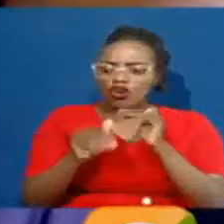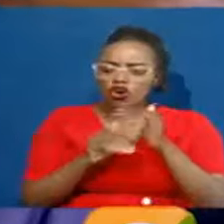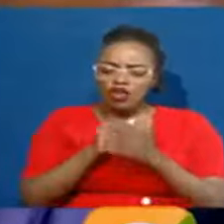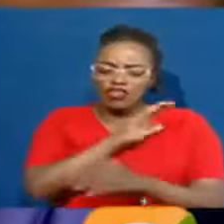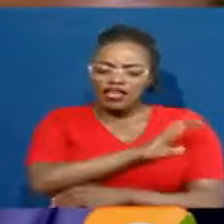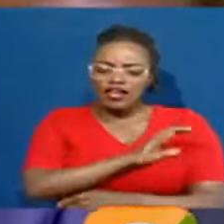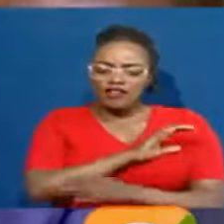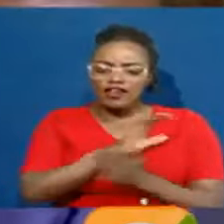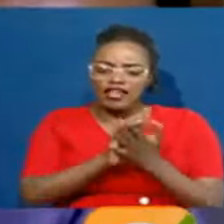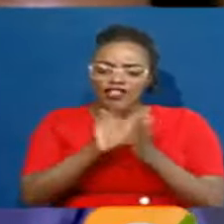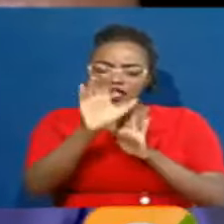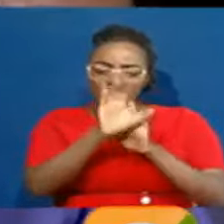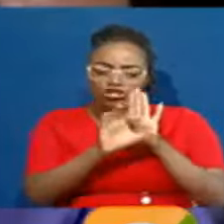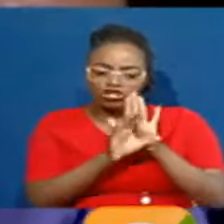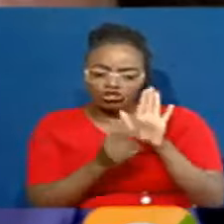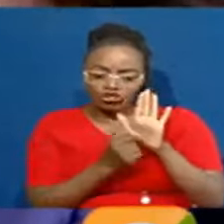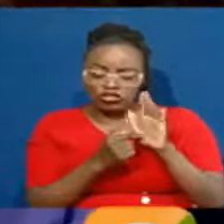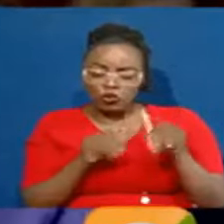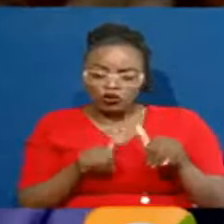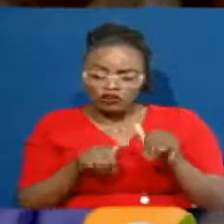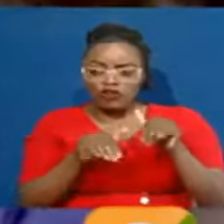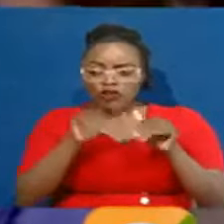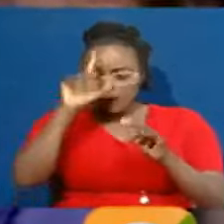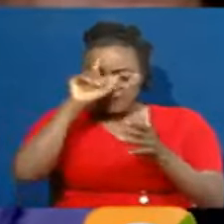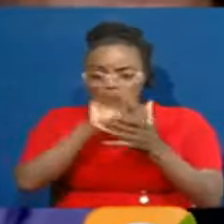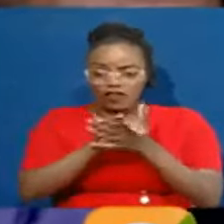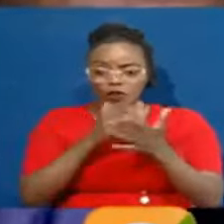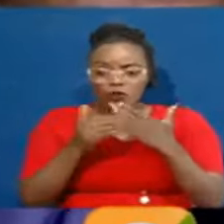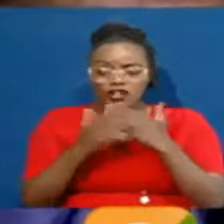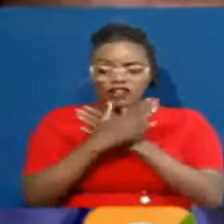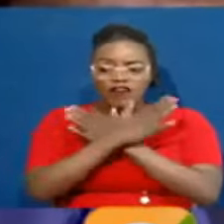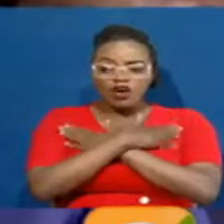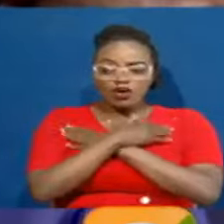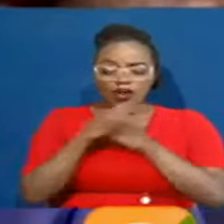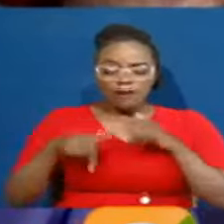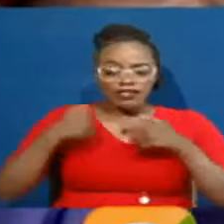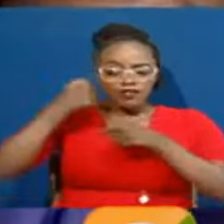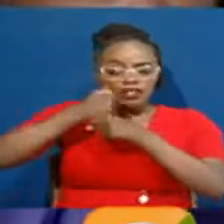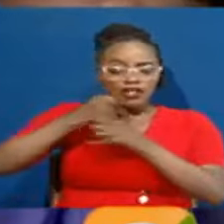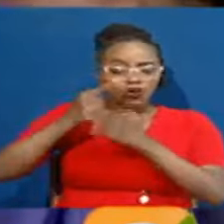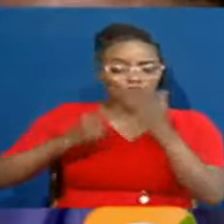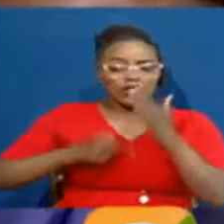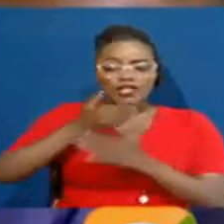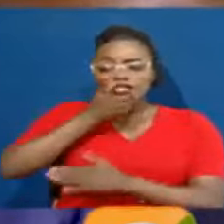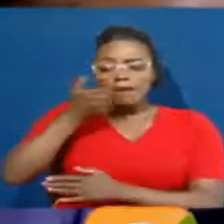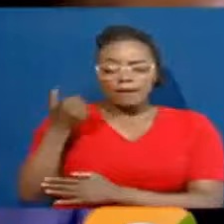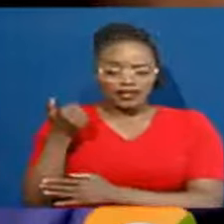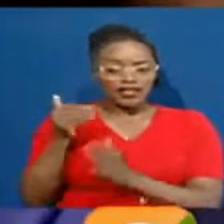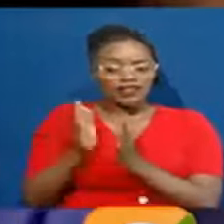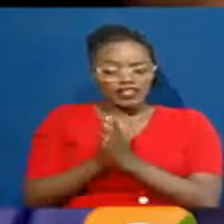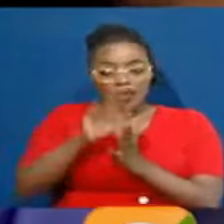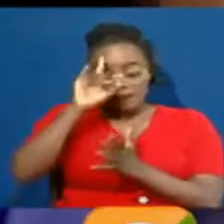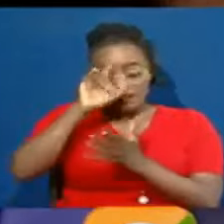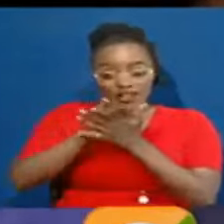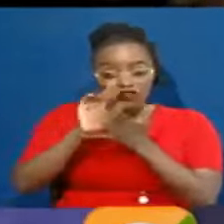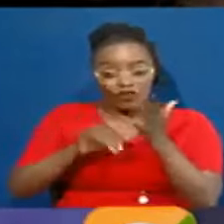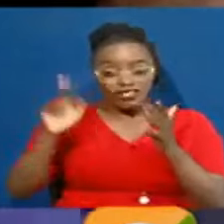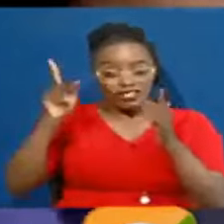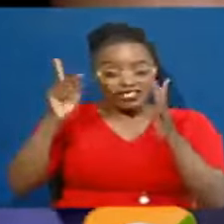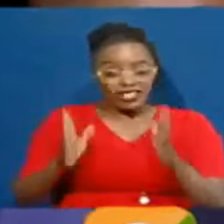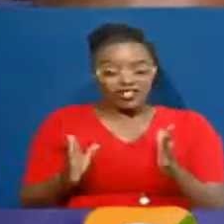and the spirit of the constitution. And I believe what my colleagues and myself did is the best, and I believe that